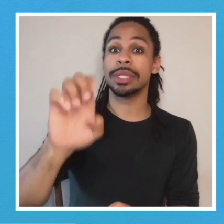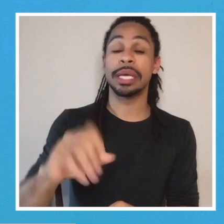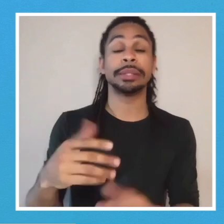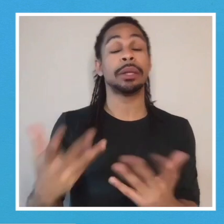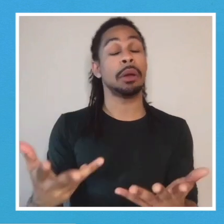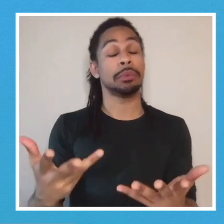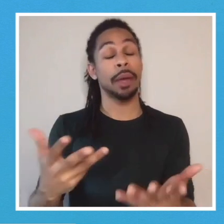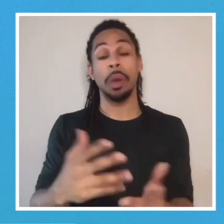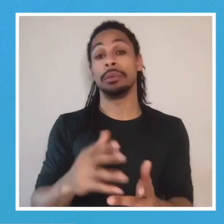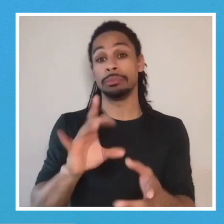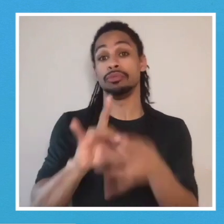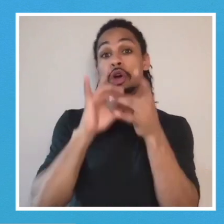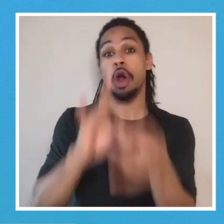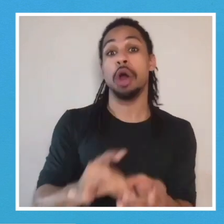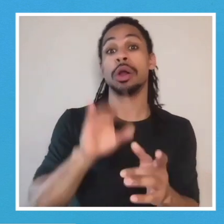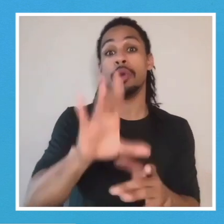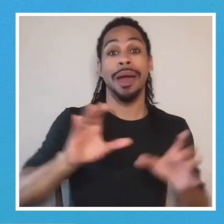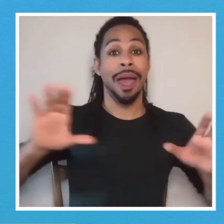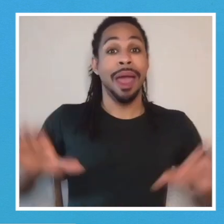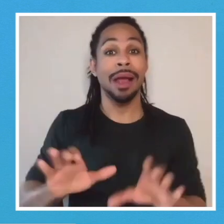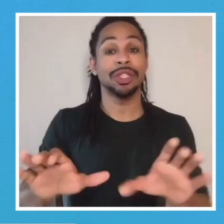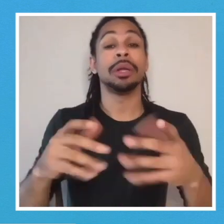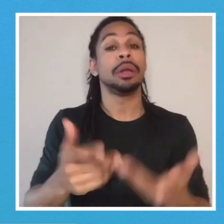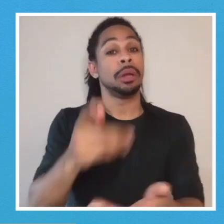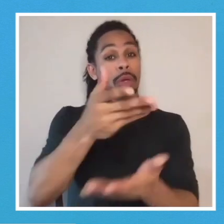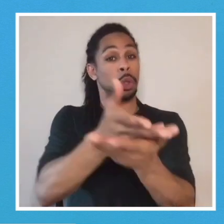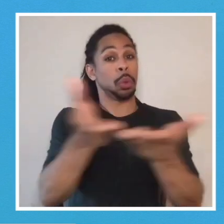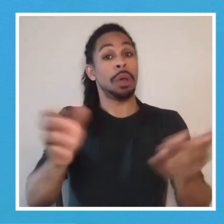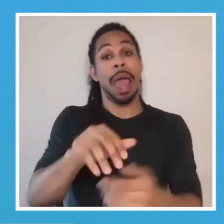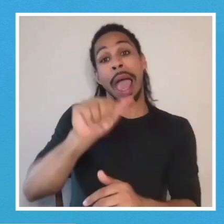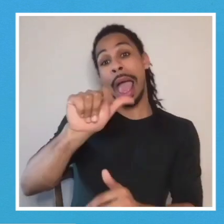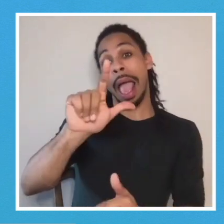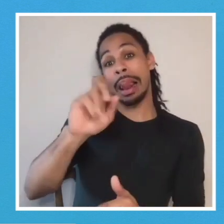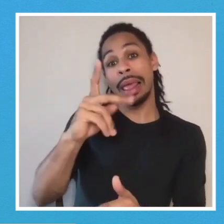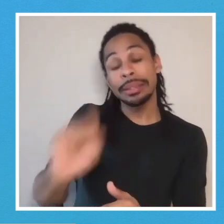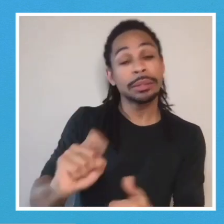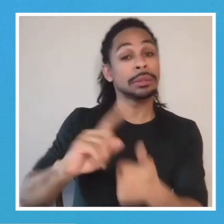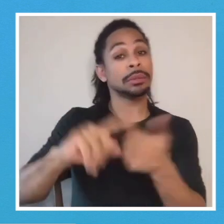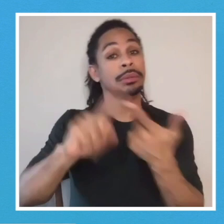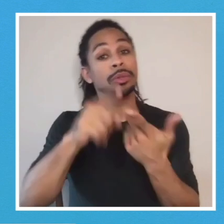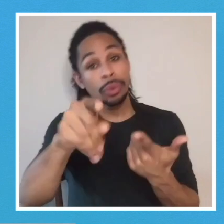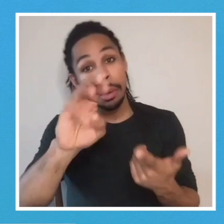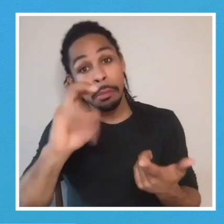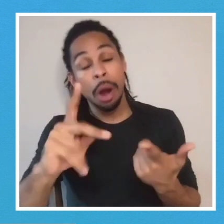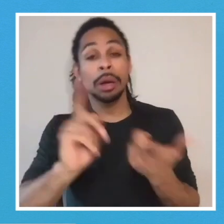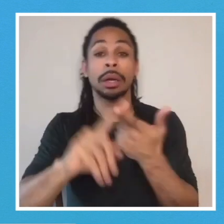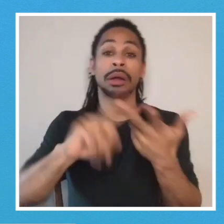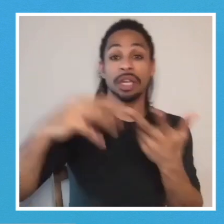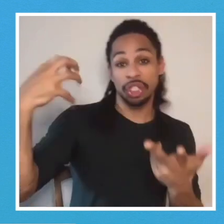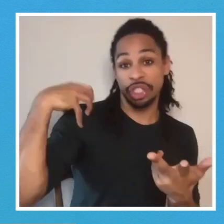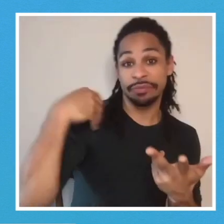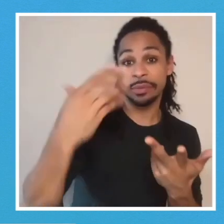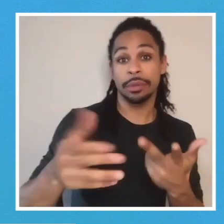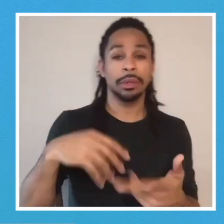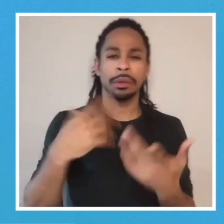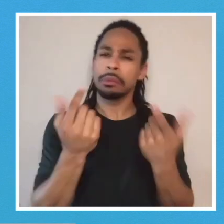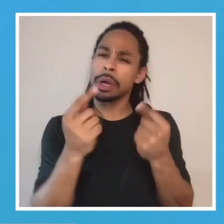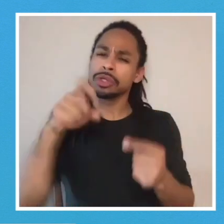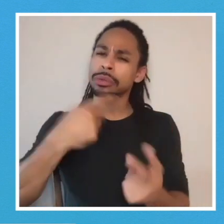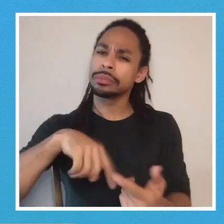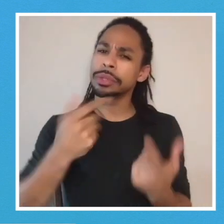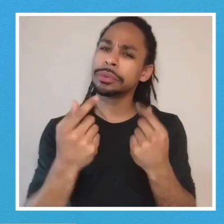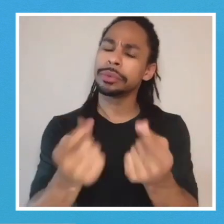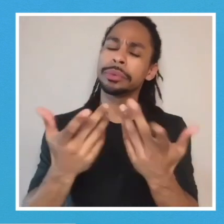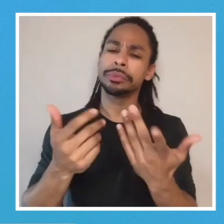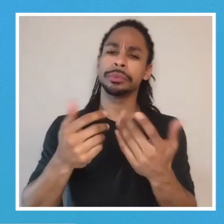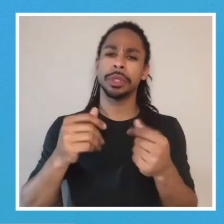are you, Alex, the Chiefs, Melina, like, what are y'all? Is it letter writing? Is it tweeting? Is it aggressive phone